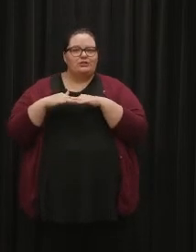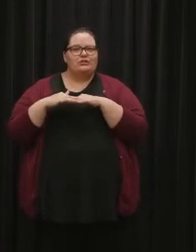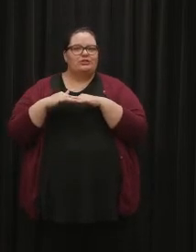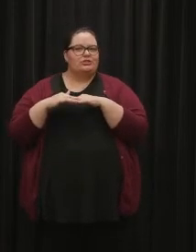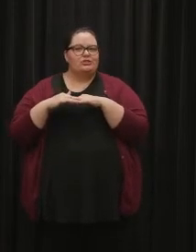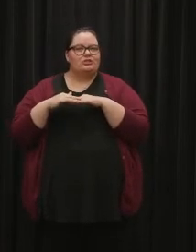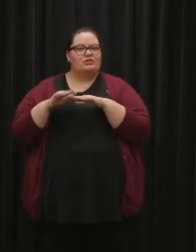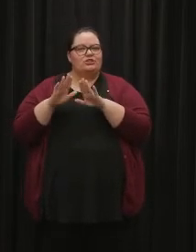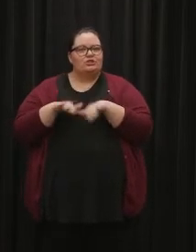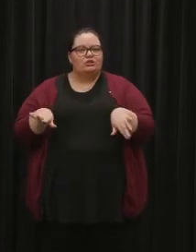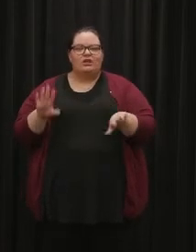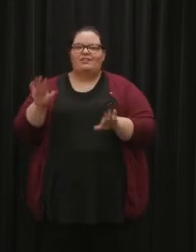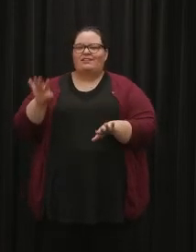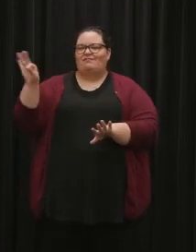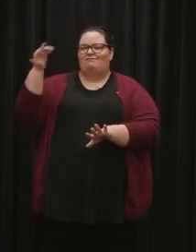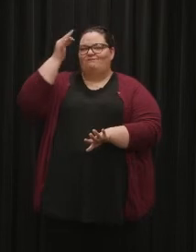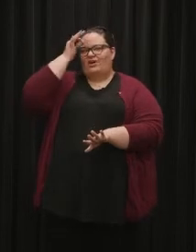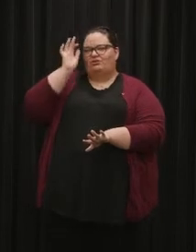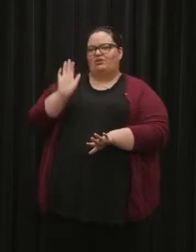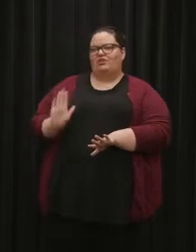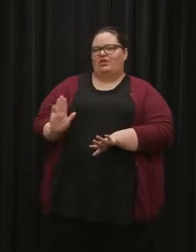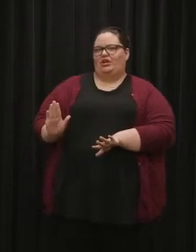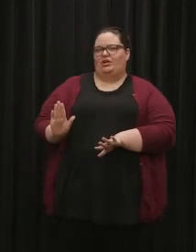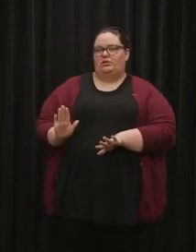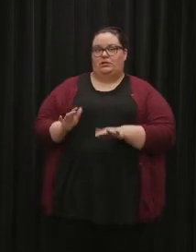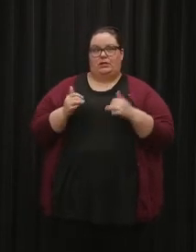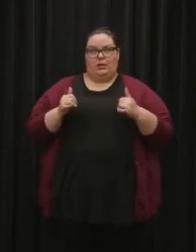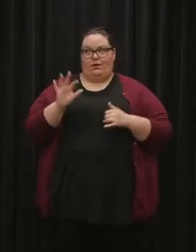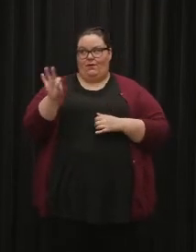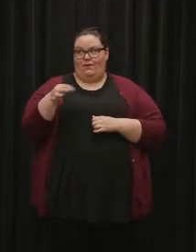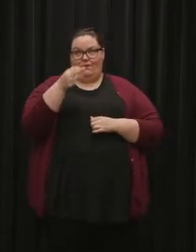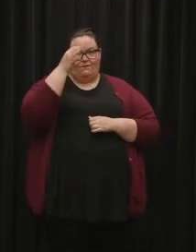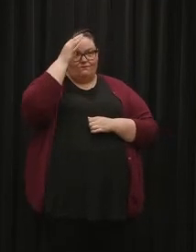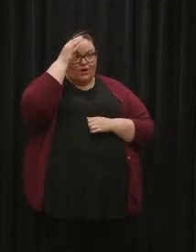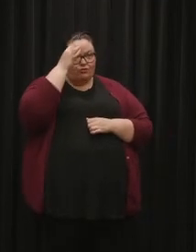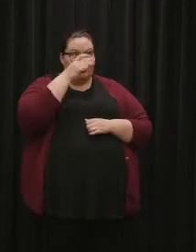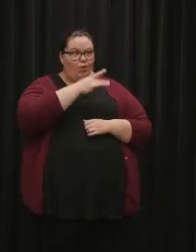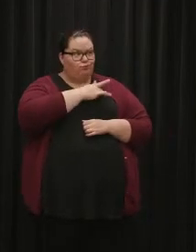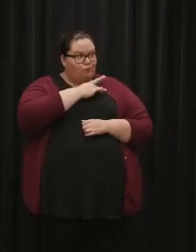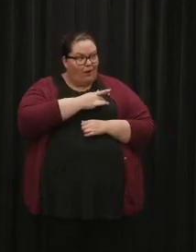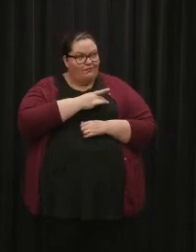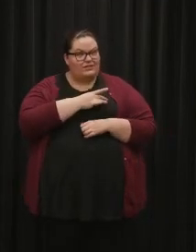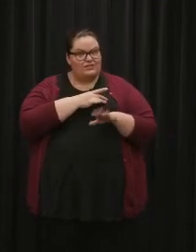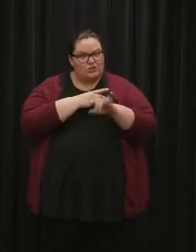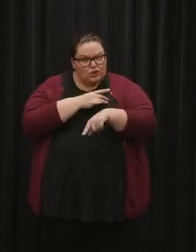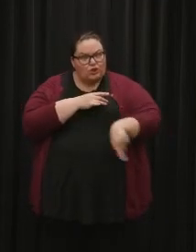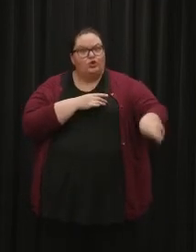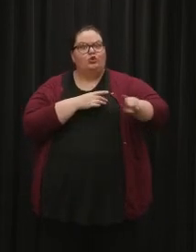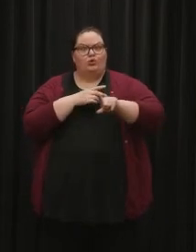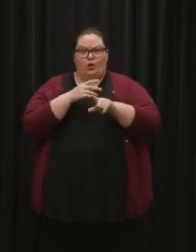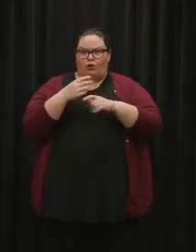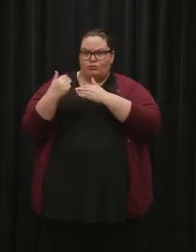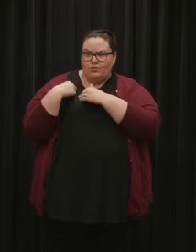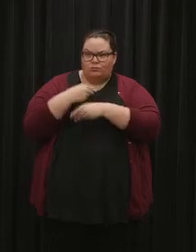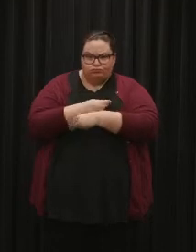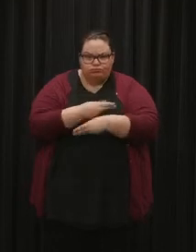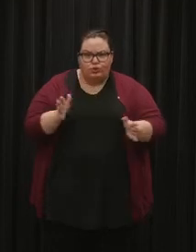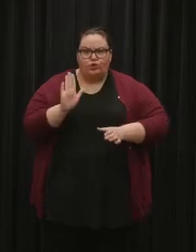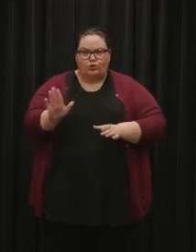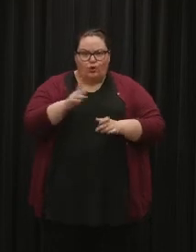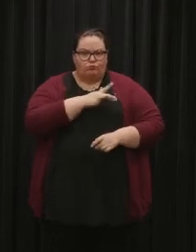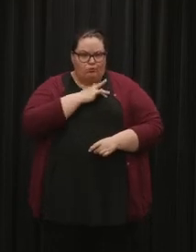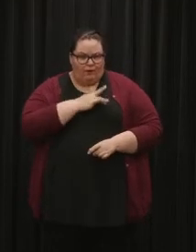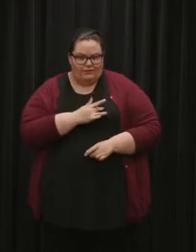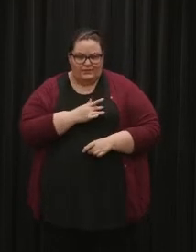federal jurisdiction. Now, the federal government says the provinces and territories are responsible for allocating the vaccine to all those within their